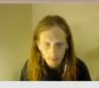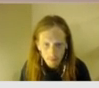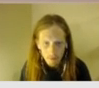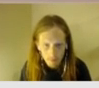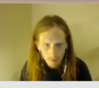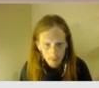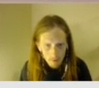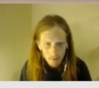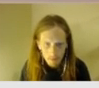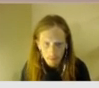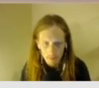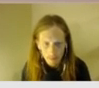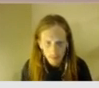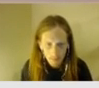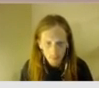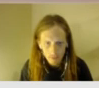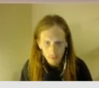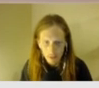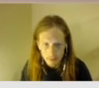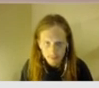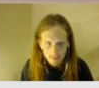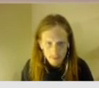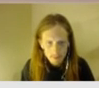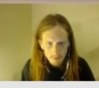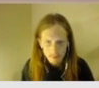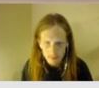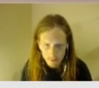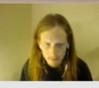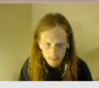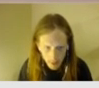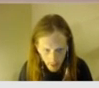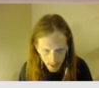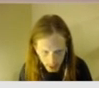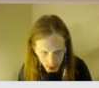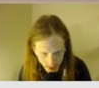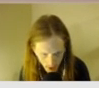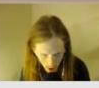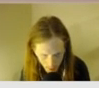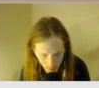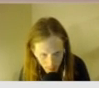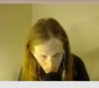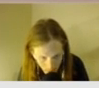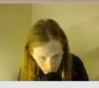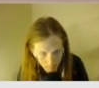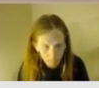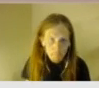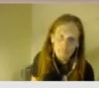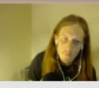give you really, you know, hard advice, but it ends up being a good thing too. So just horribly mean people like